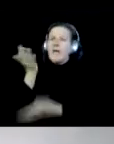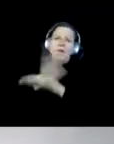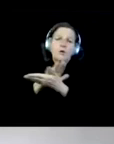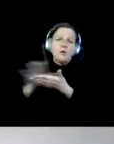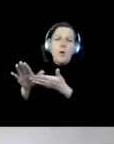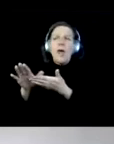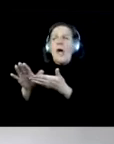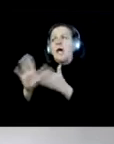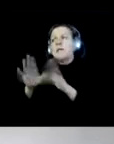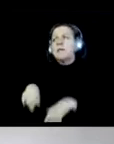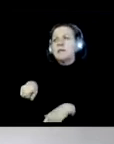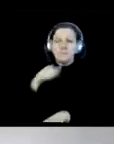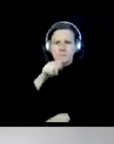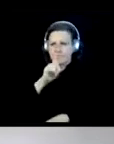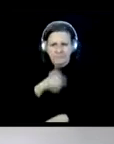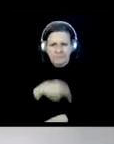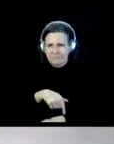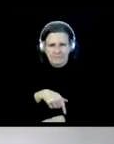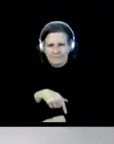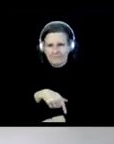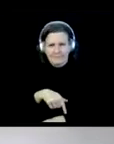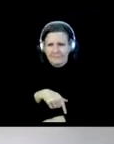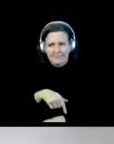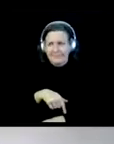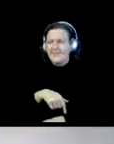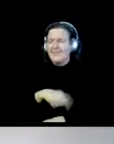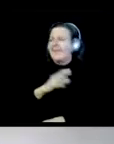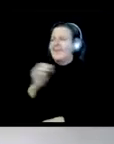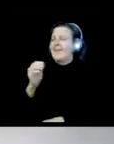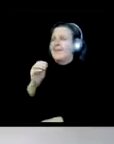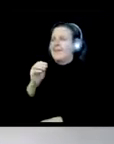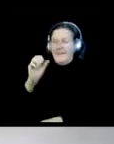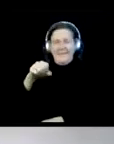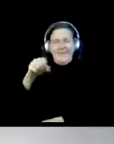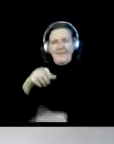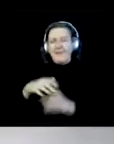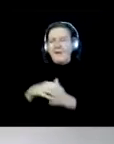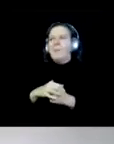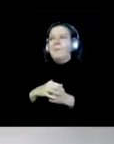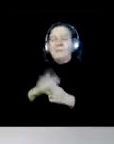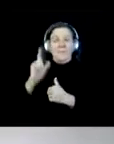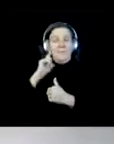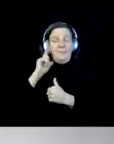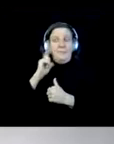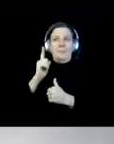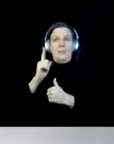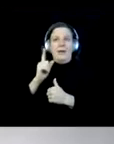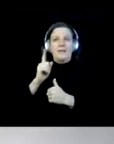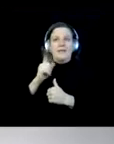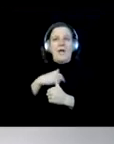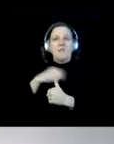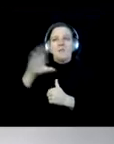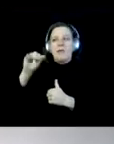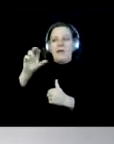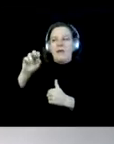all. Um, and yeah, I mean, I guess it sounds kind of conspiratorial, but like you